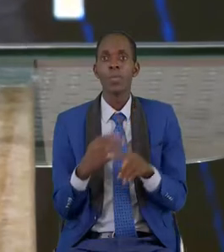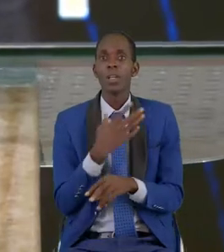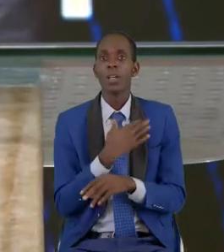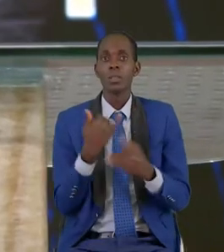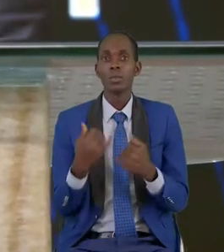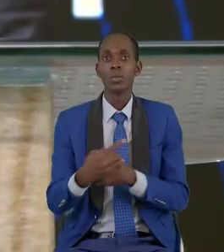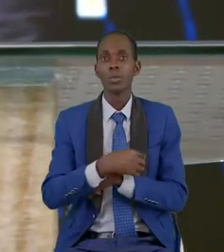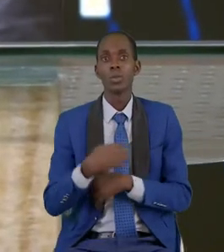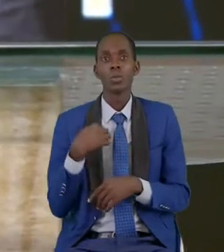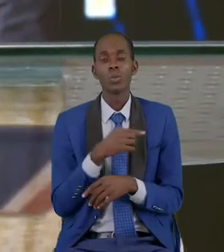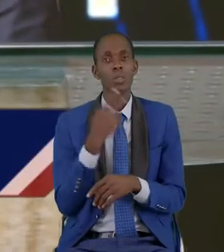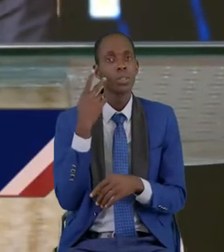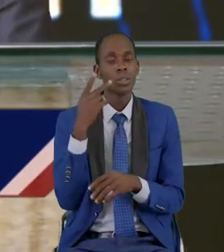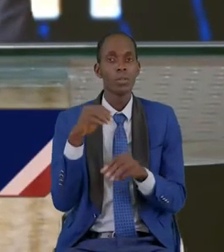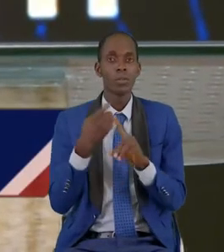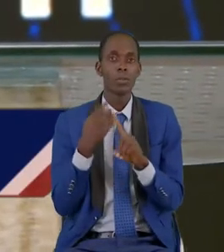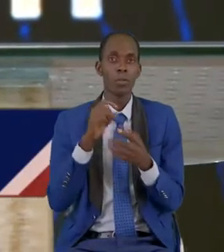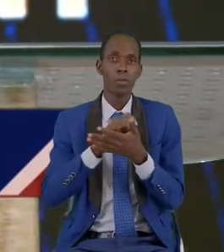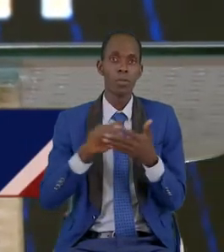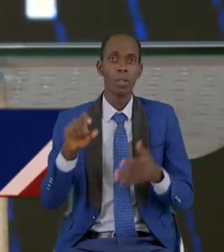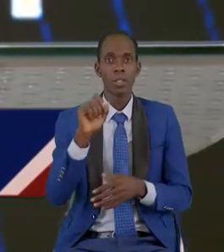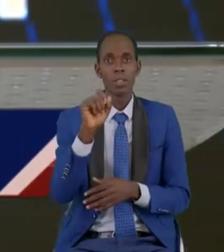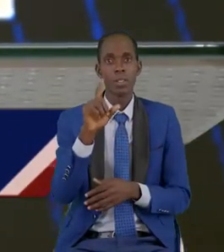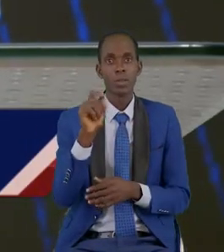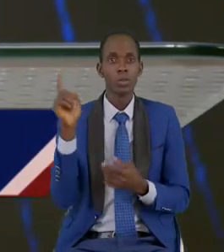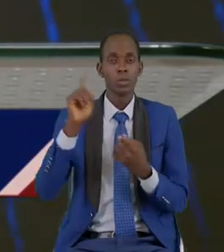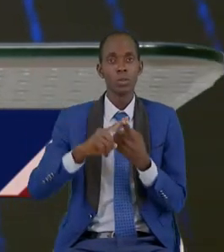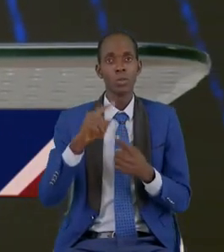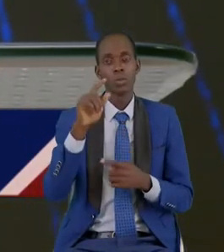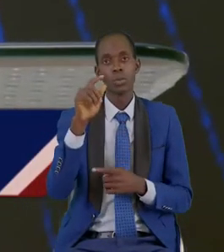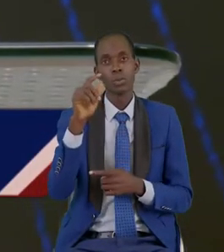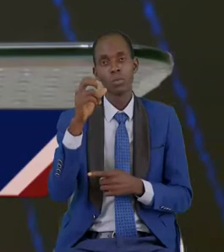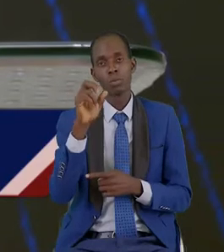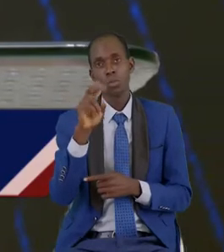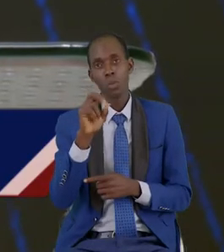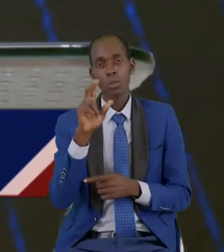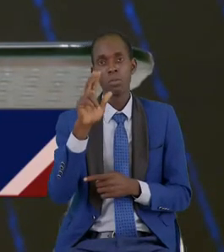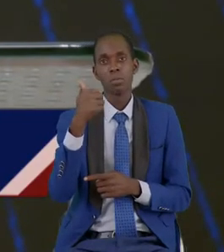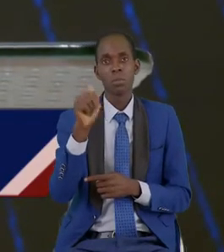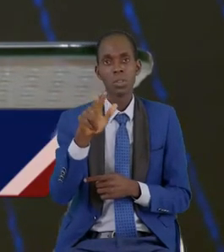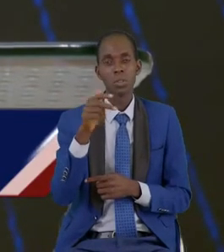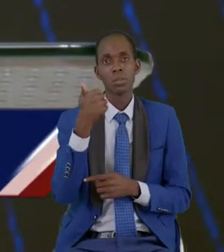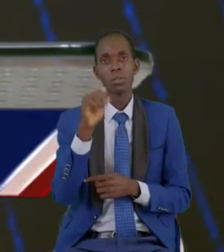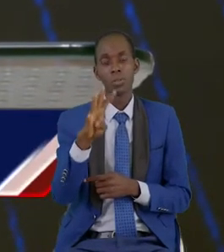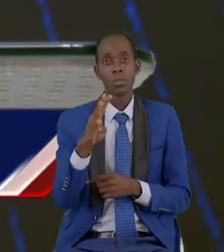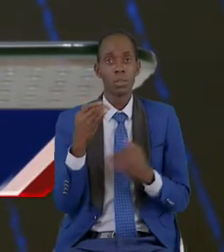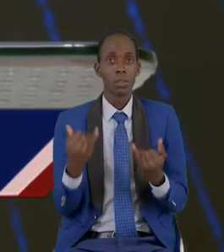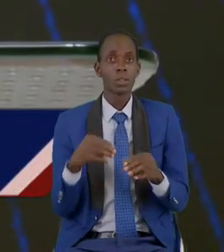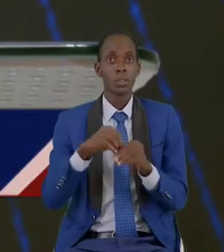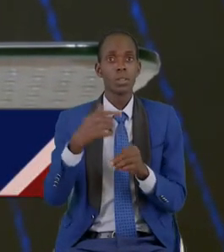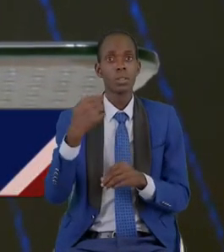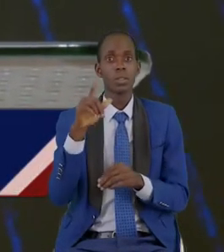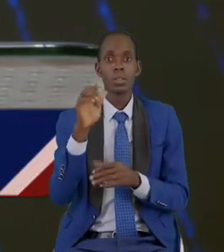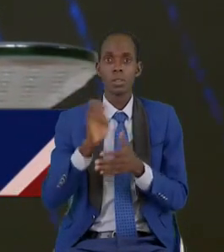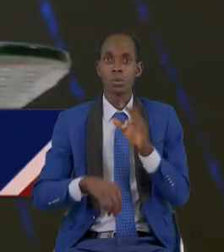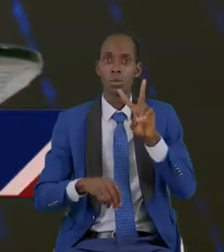at verses 11, 12, 13, and 14. Galatians chapter 2. I'm reading from verse 11.